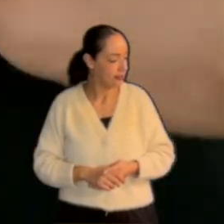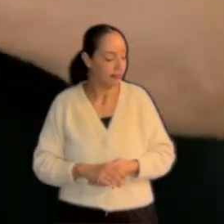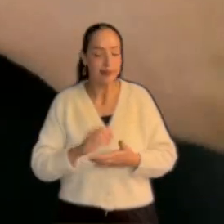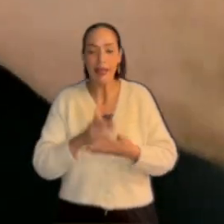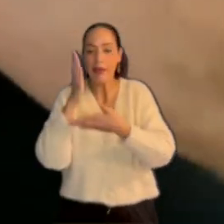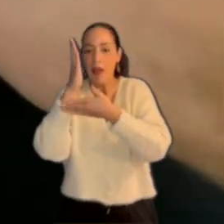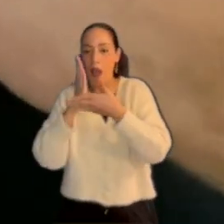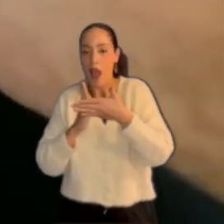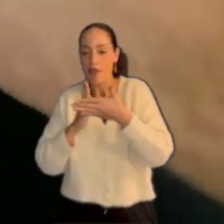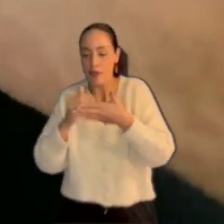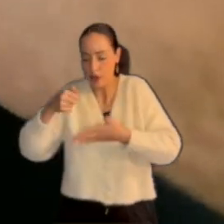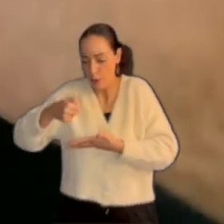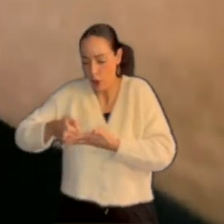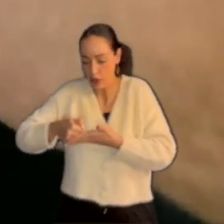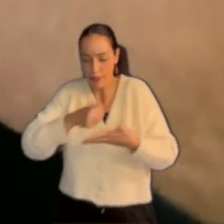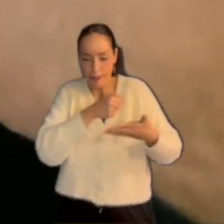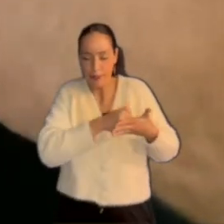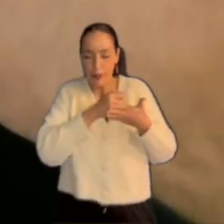side.